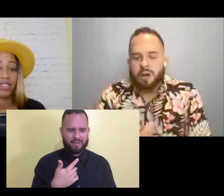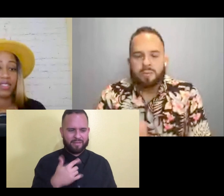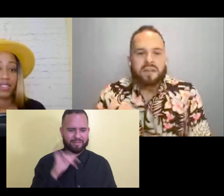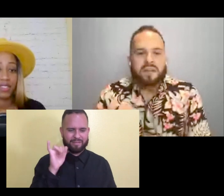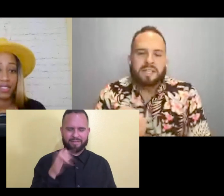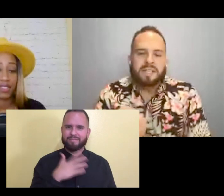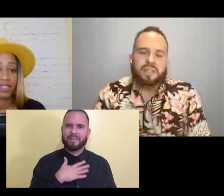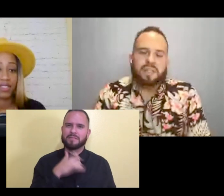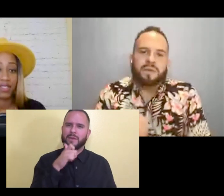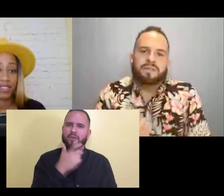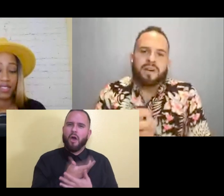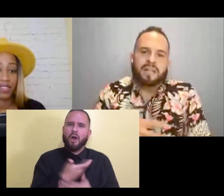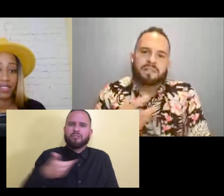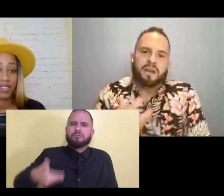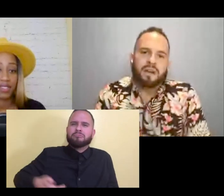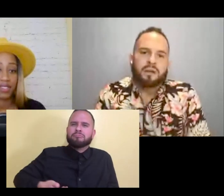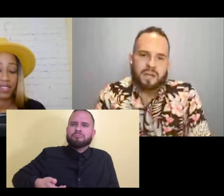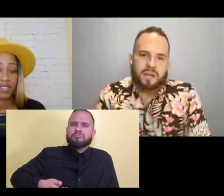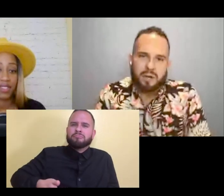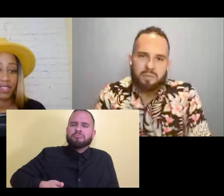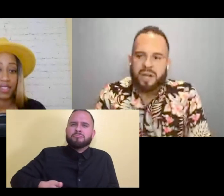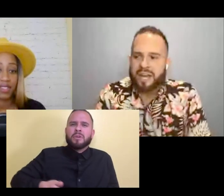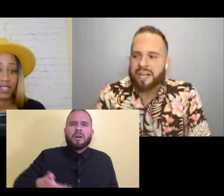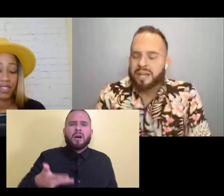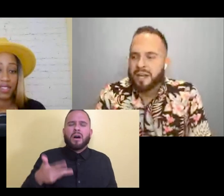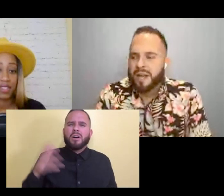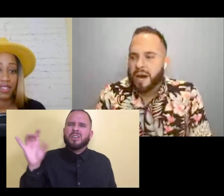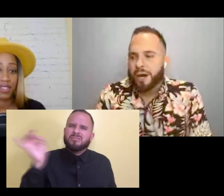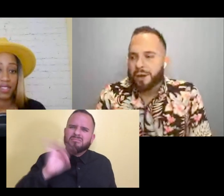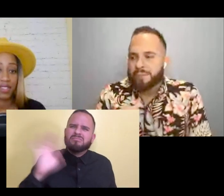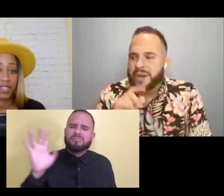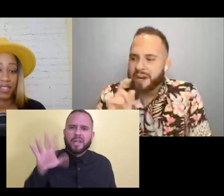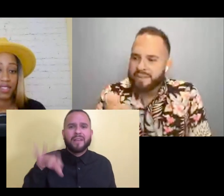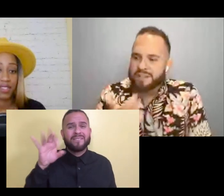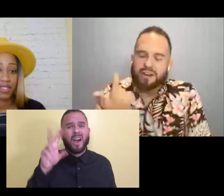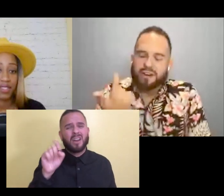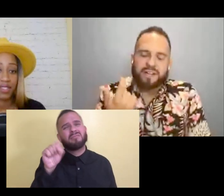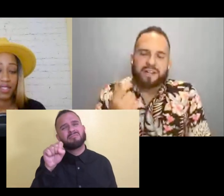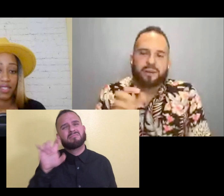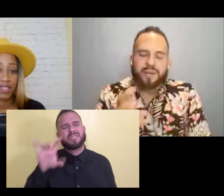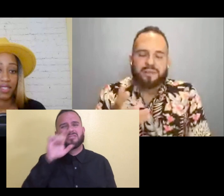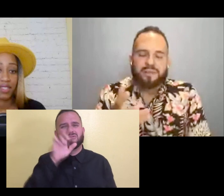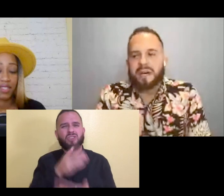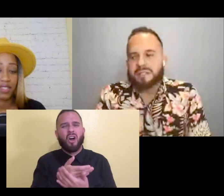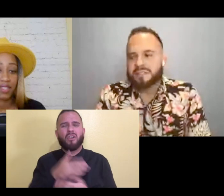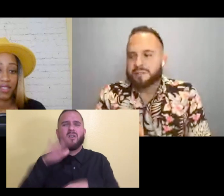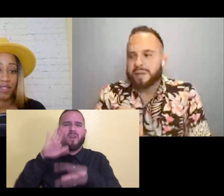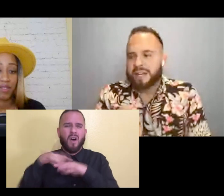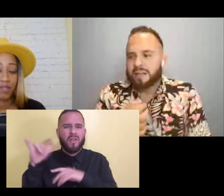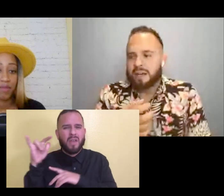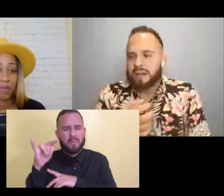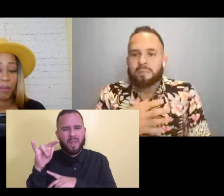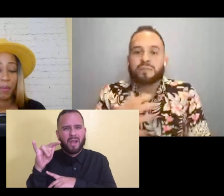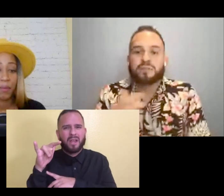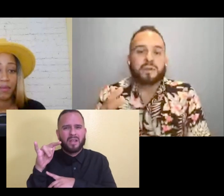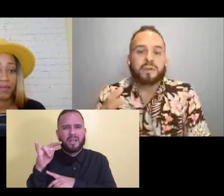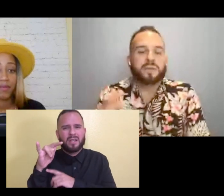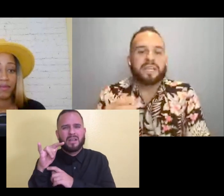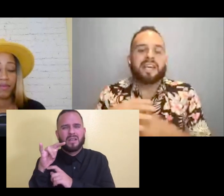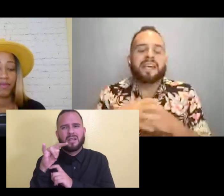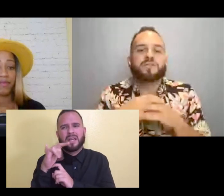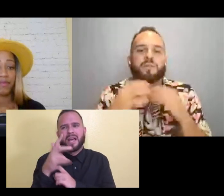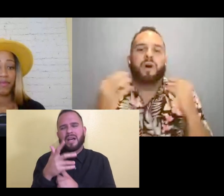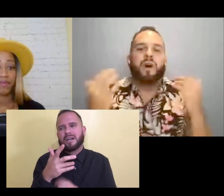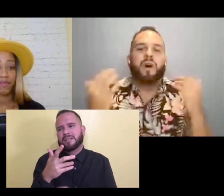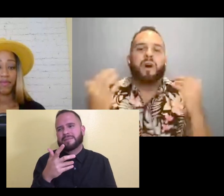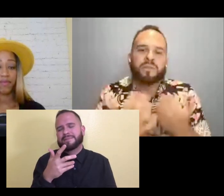super terrible. He finds out that it was in fact his daughter who was on that plane. Kind of a turn and a little bit of a positive spin. Super